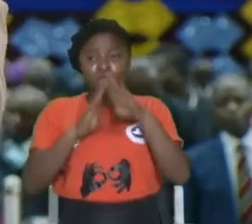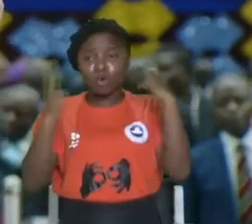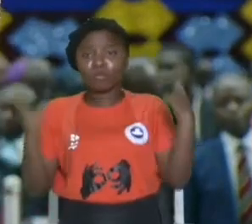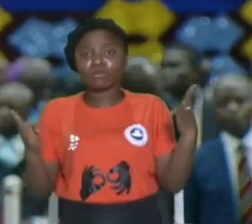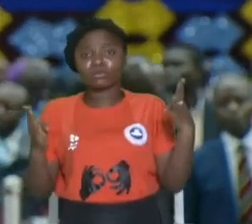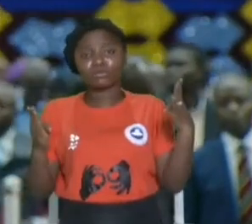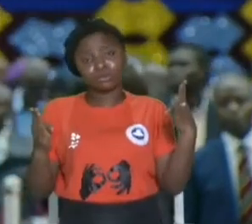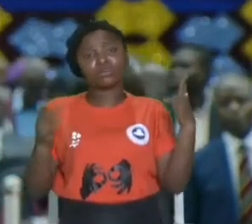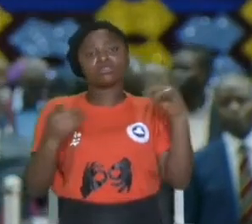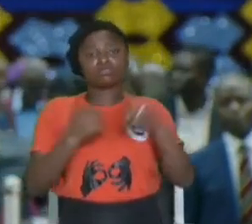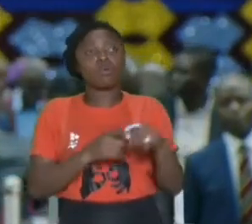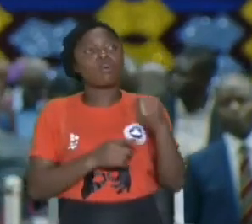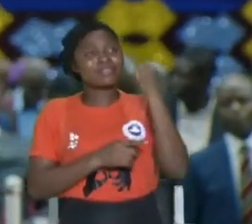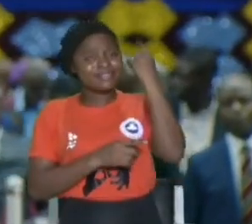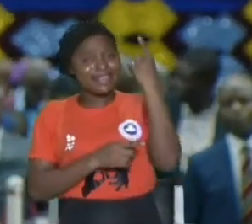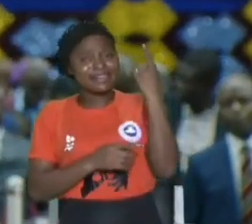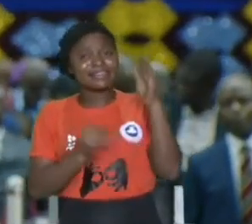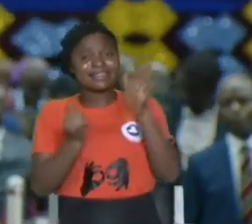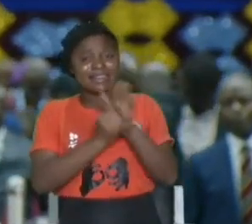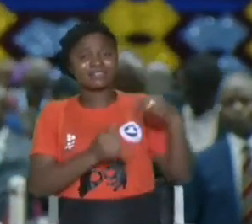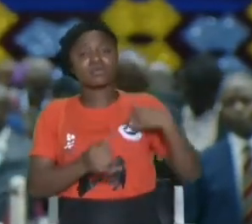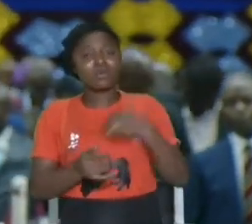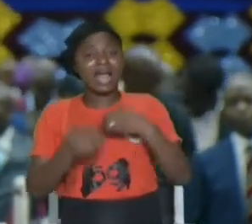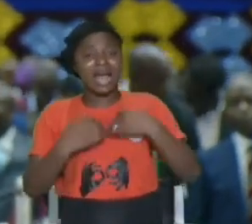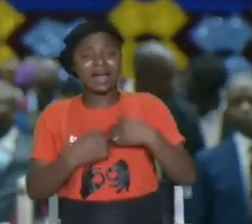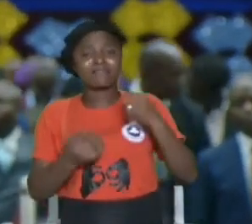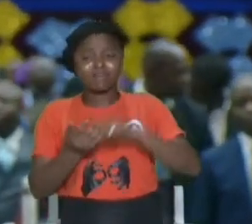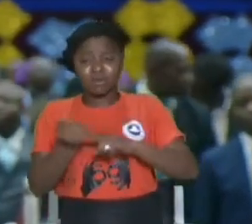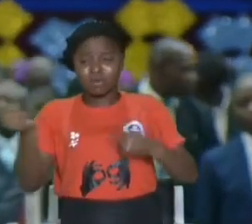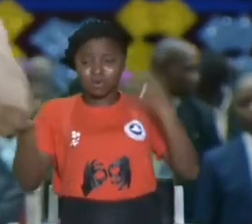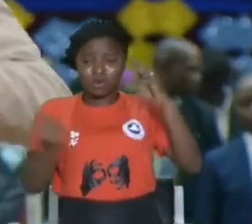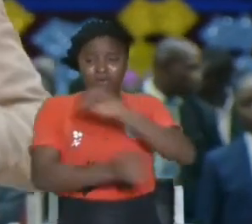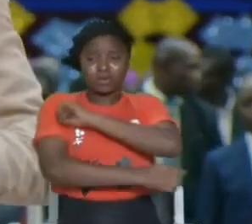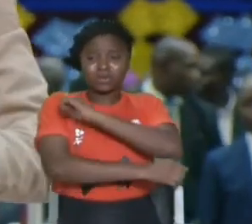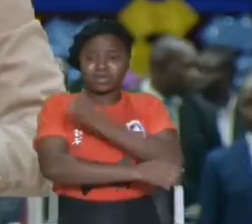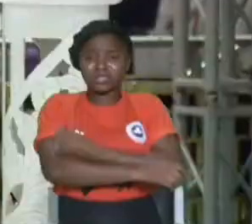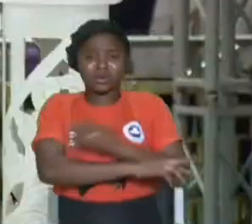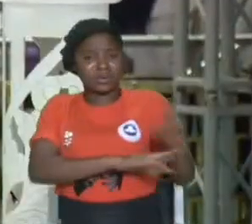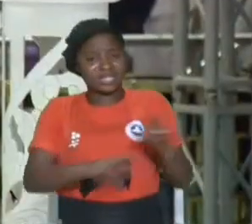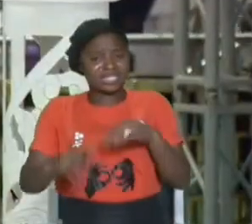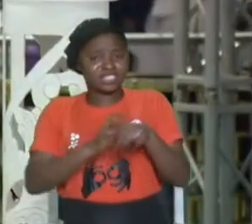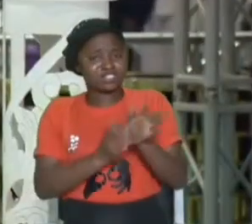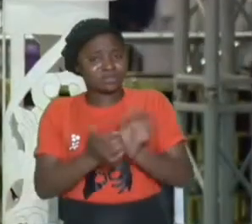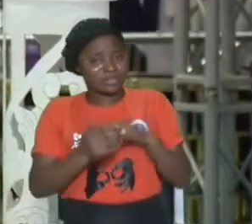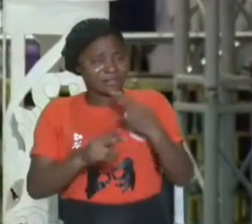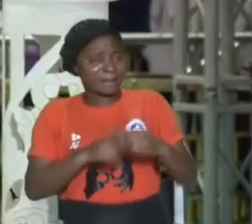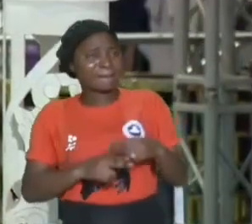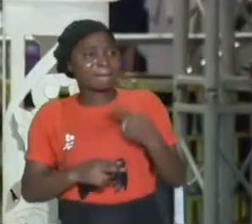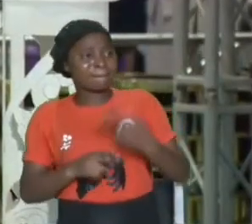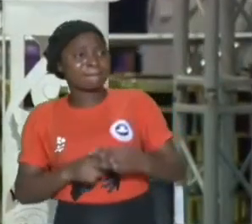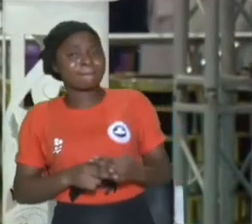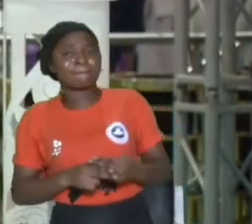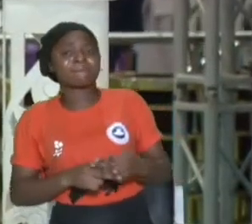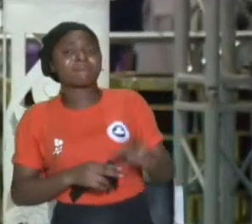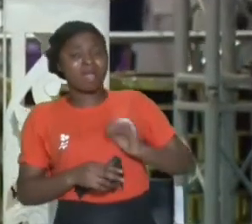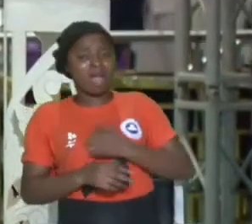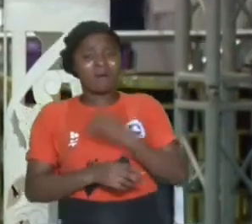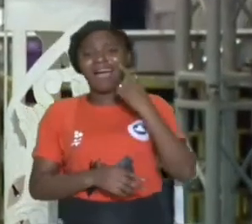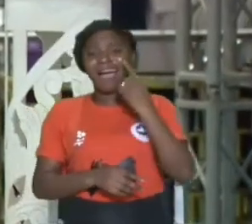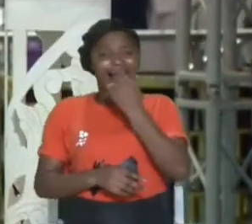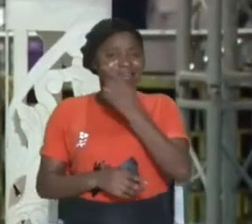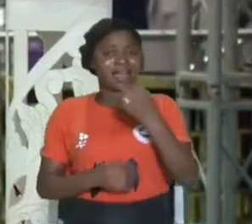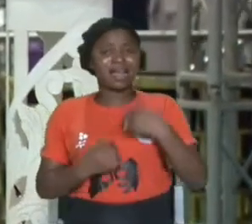to understand that we have the rod of authority already in the name of Jesus. Our eyes have